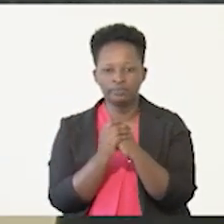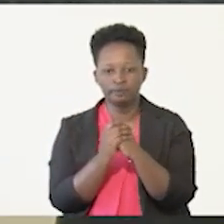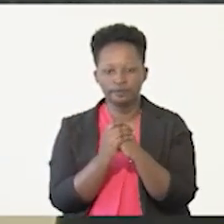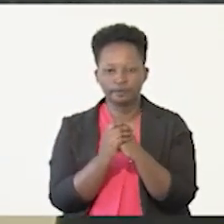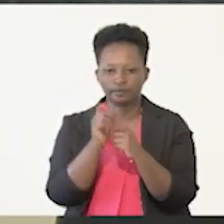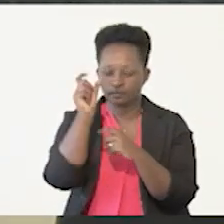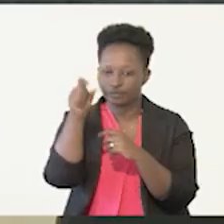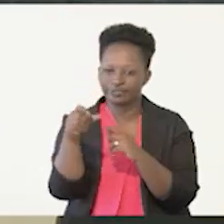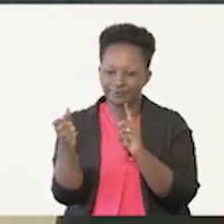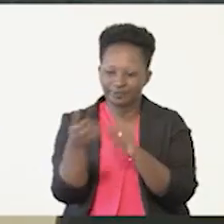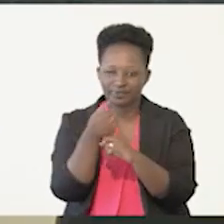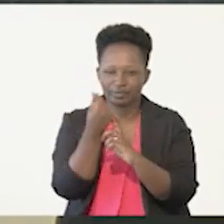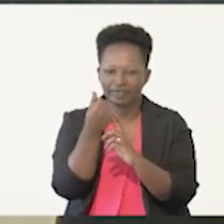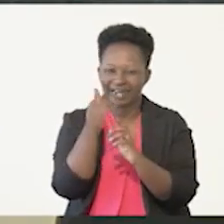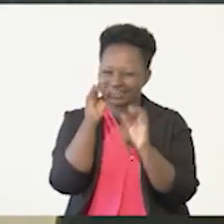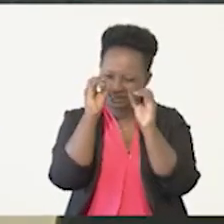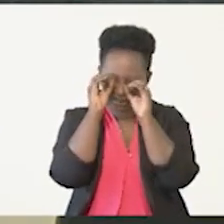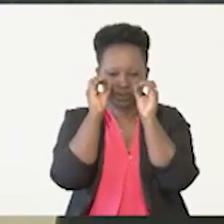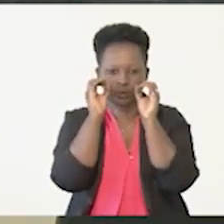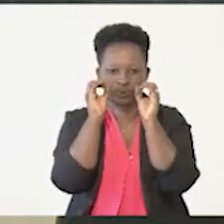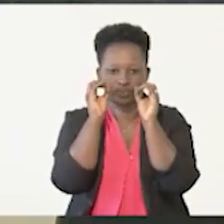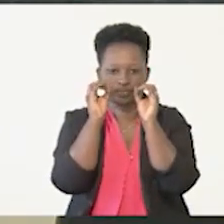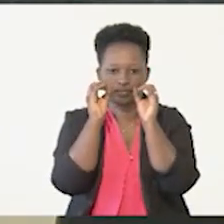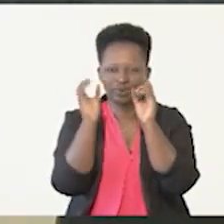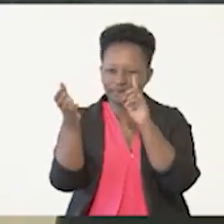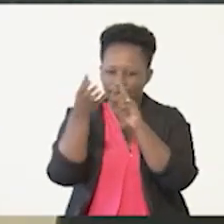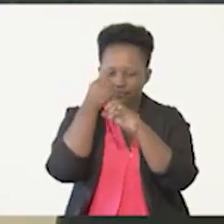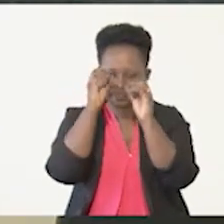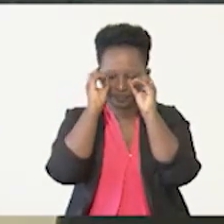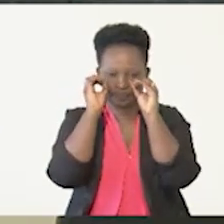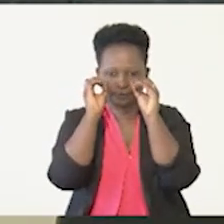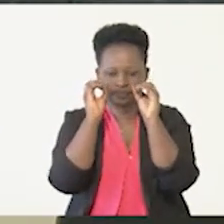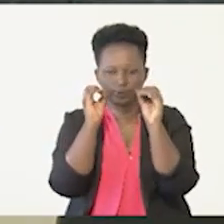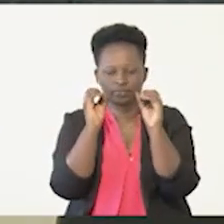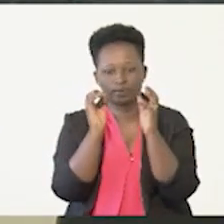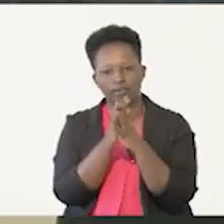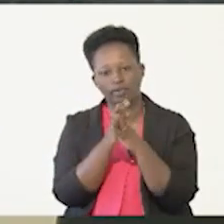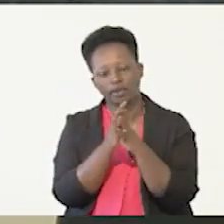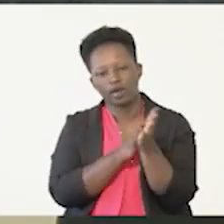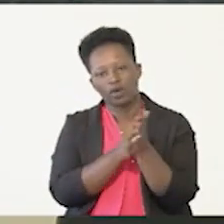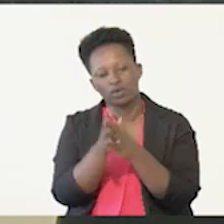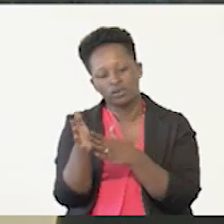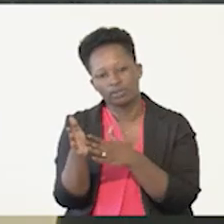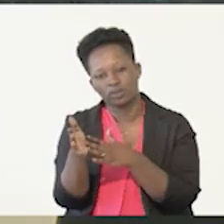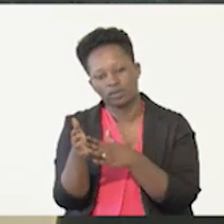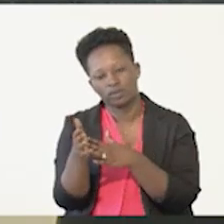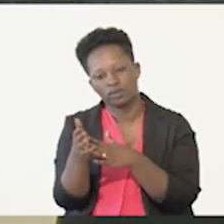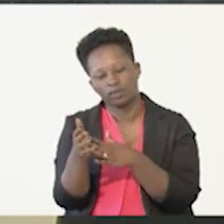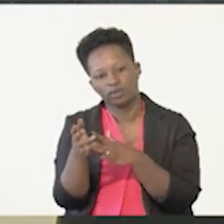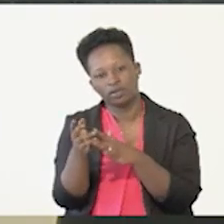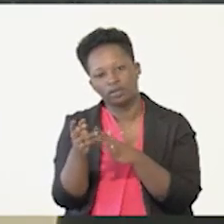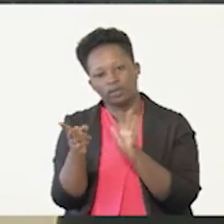does not earn anything. So that means his income is 0. So what will be his consumption expenditure? So his